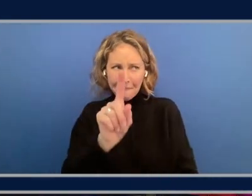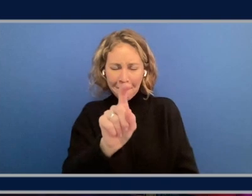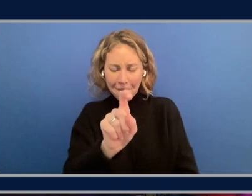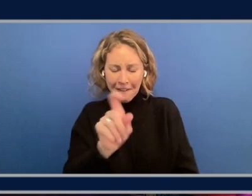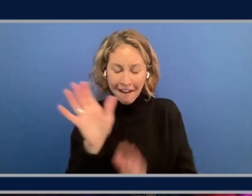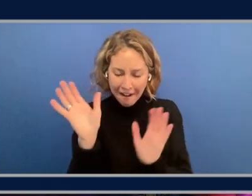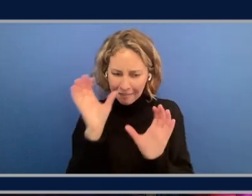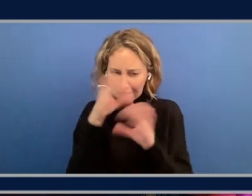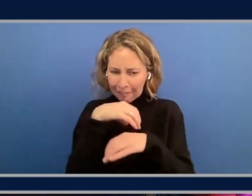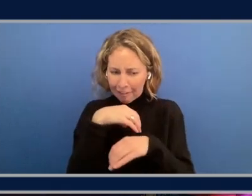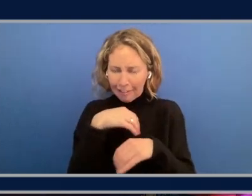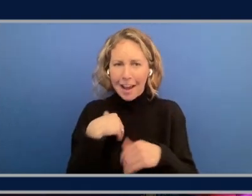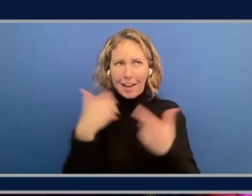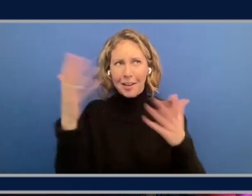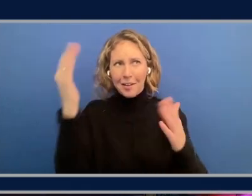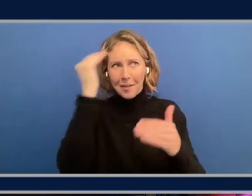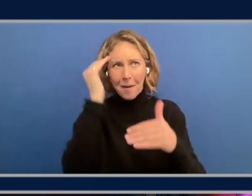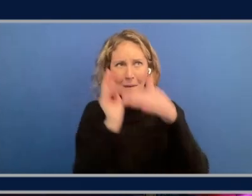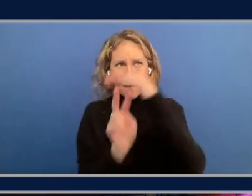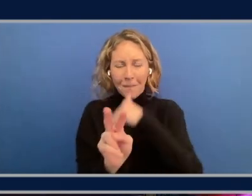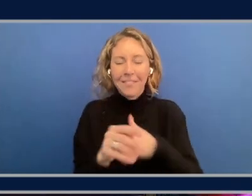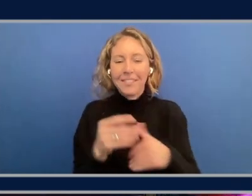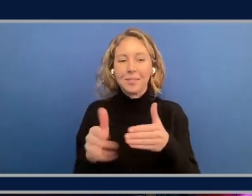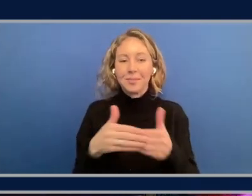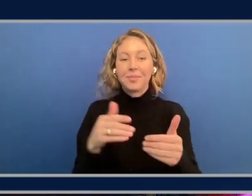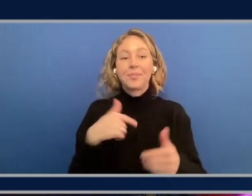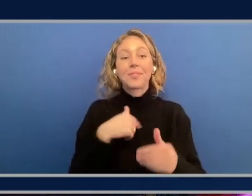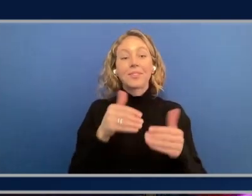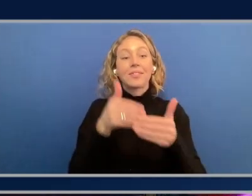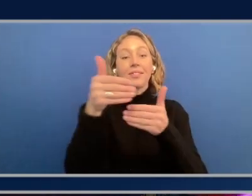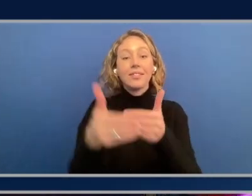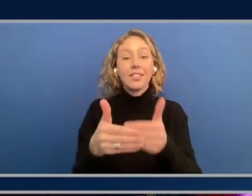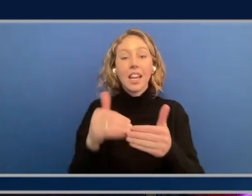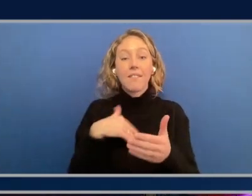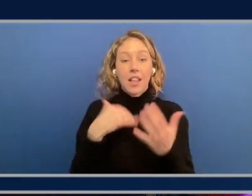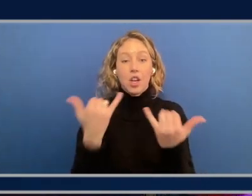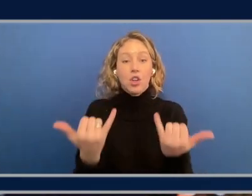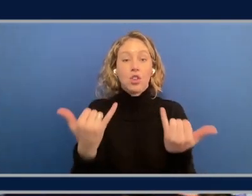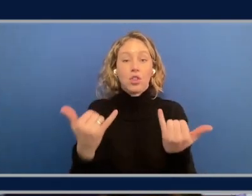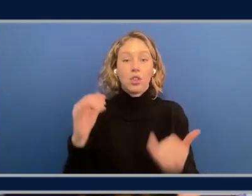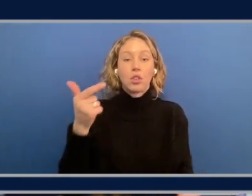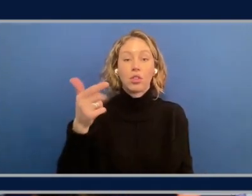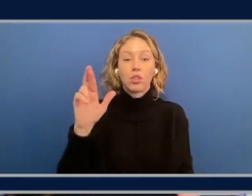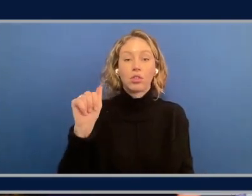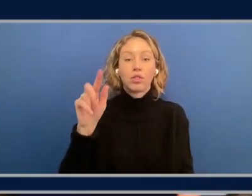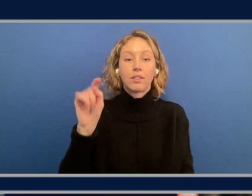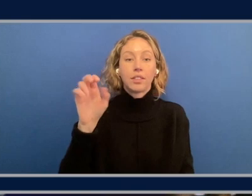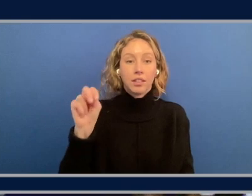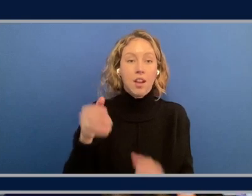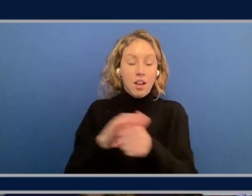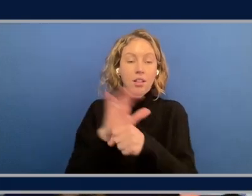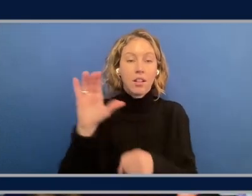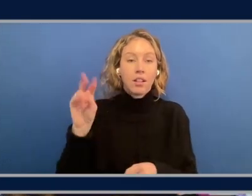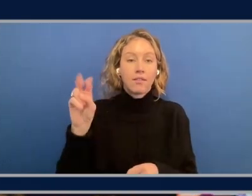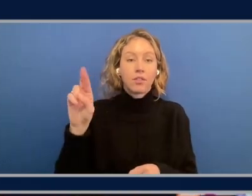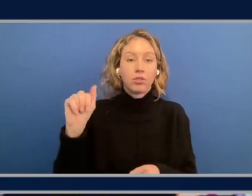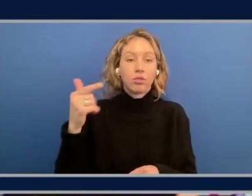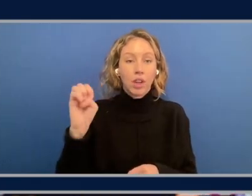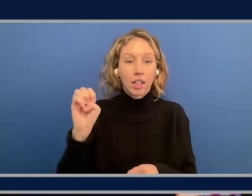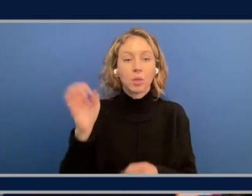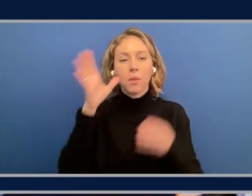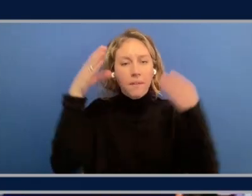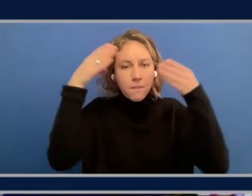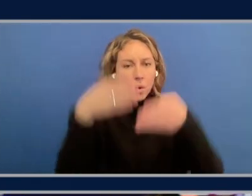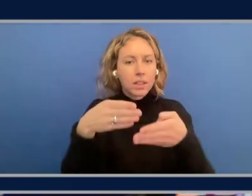Strange. So, okay, so moving on, we have this current coverage section. This can really help you, focus in on how